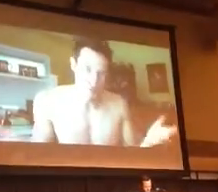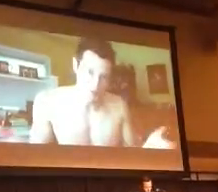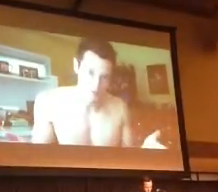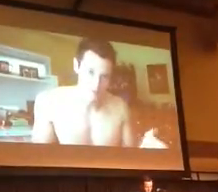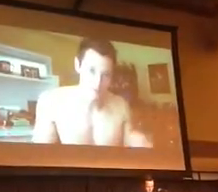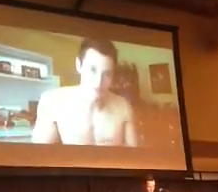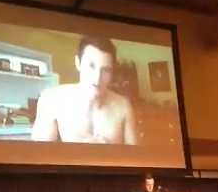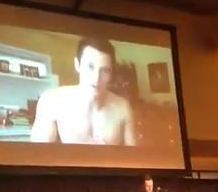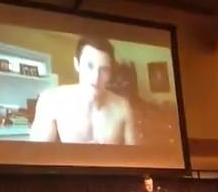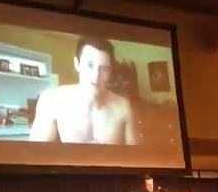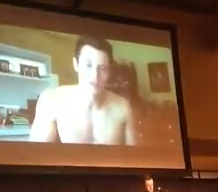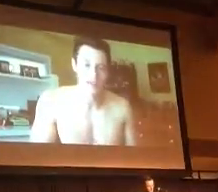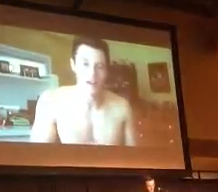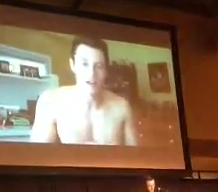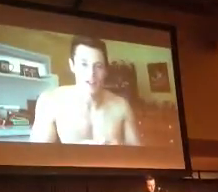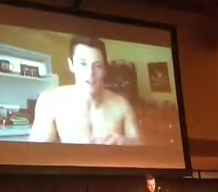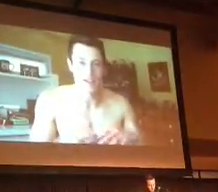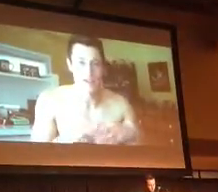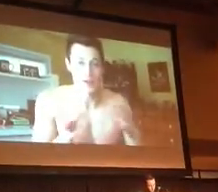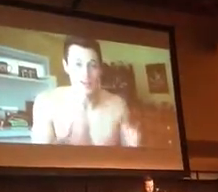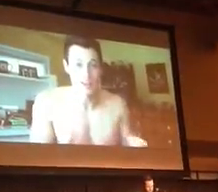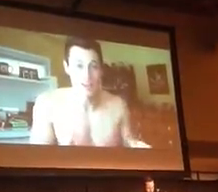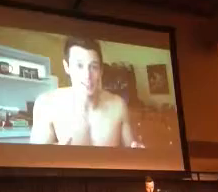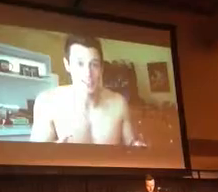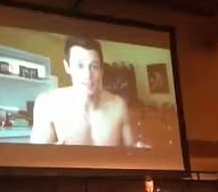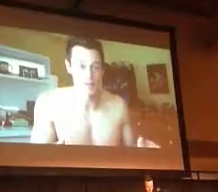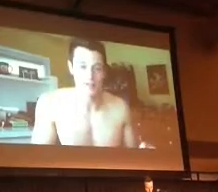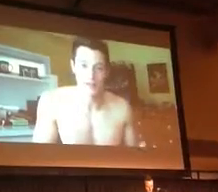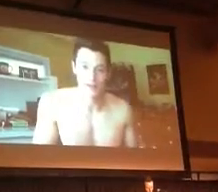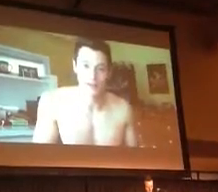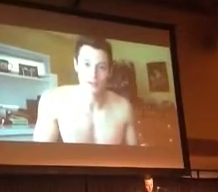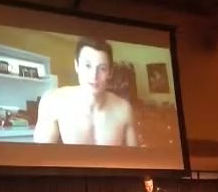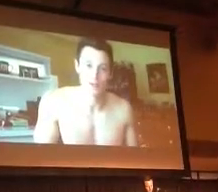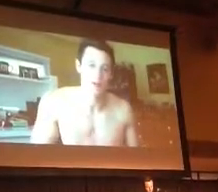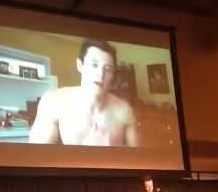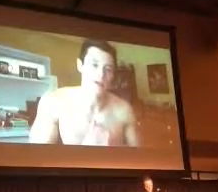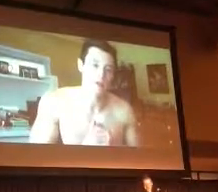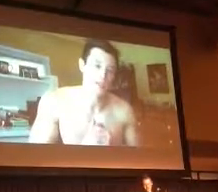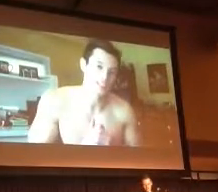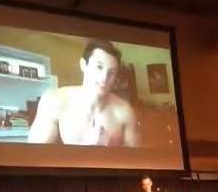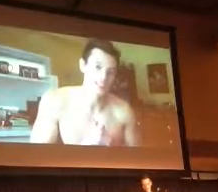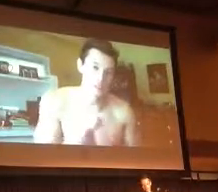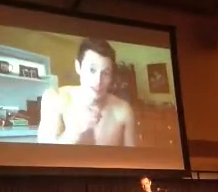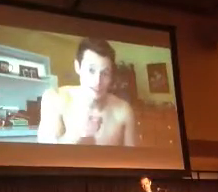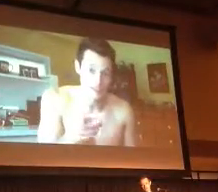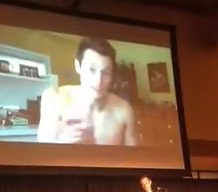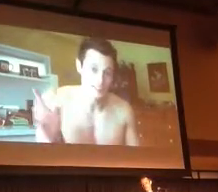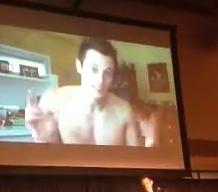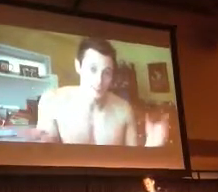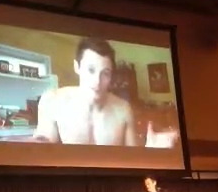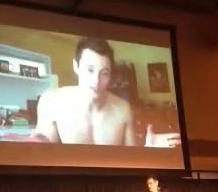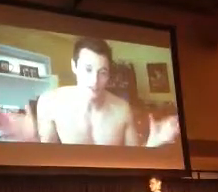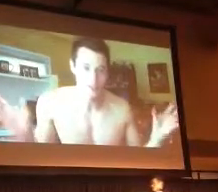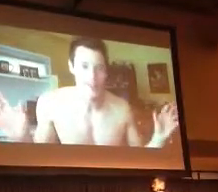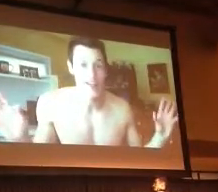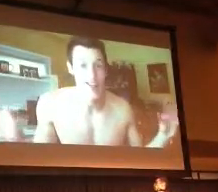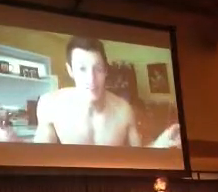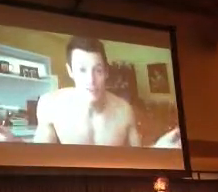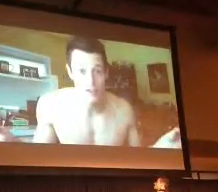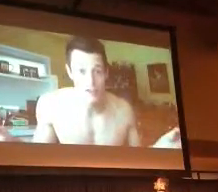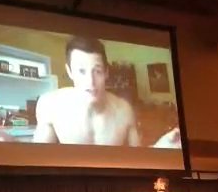straight people and sometimes gay people. And so I decided to make a video about the things that you should never,